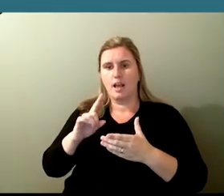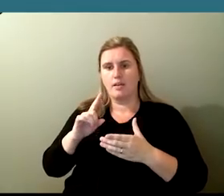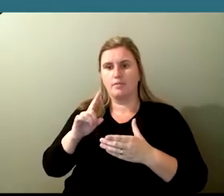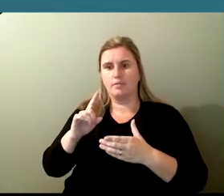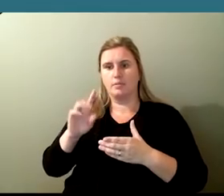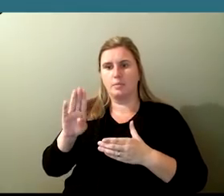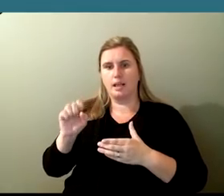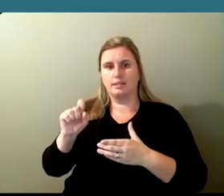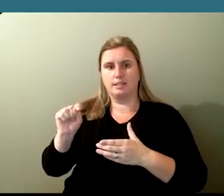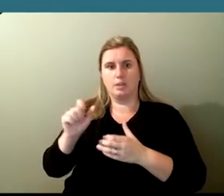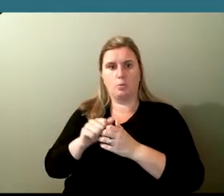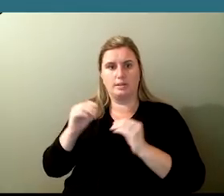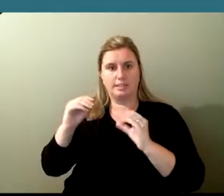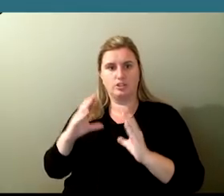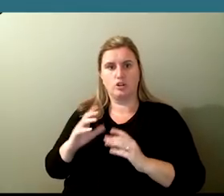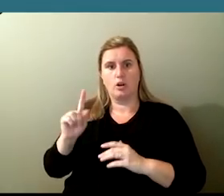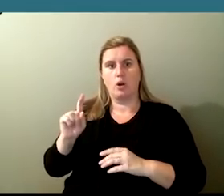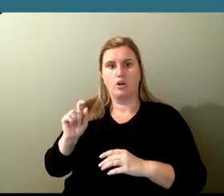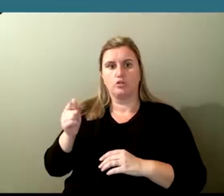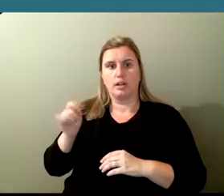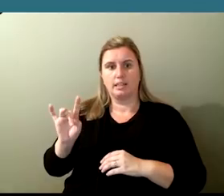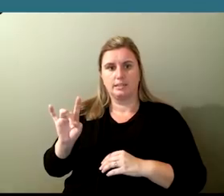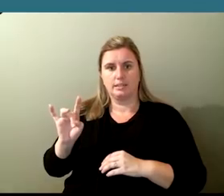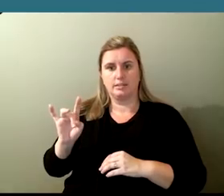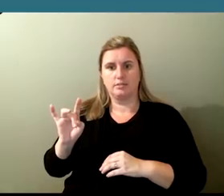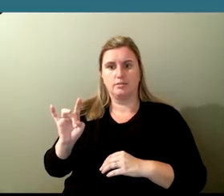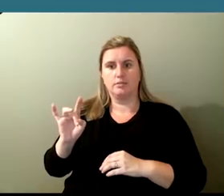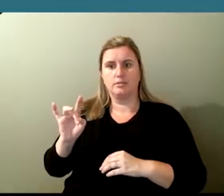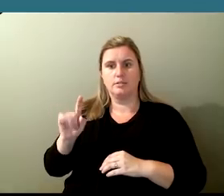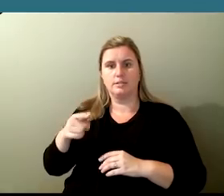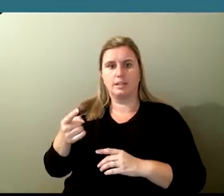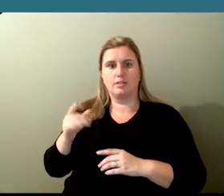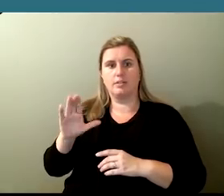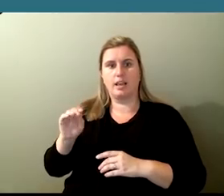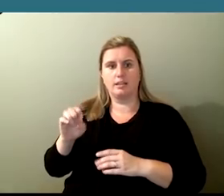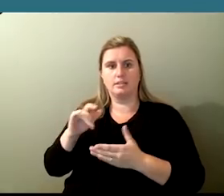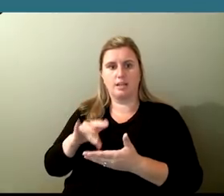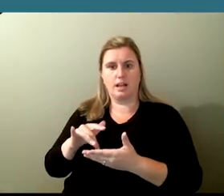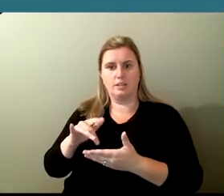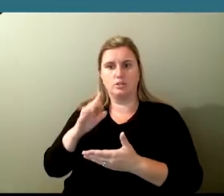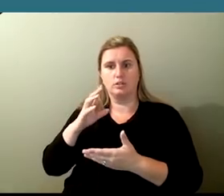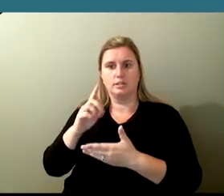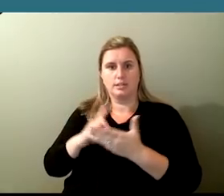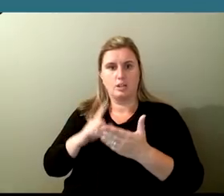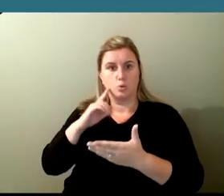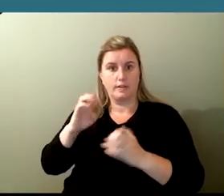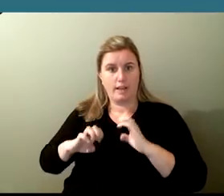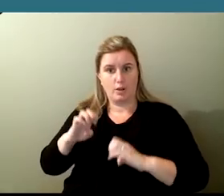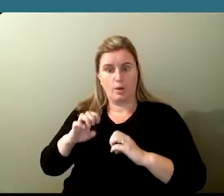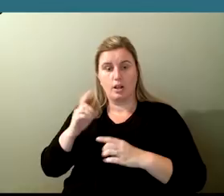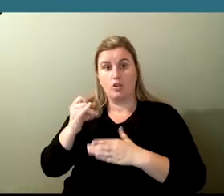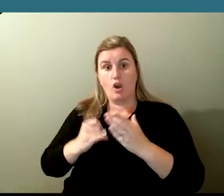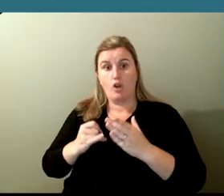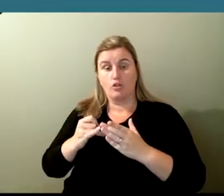BST with teachers. So 118 single case study designs were evaluated. And what the authors